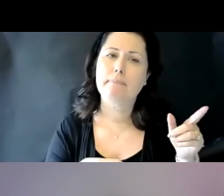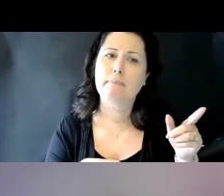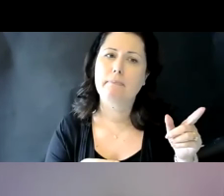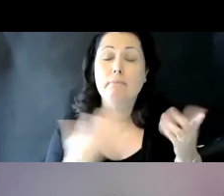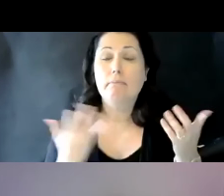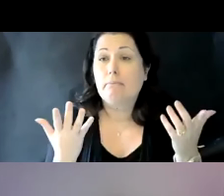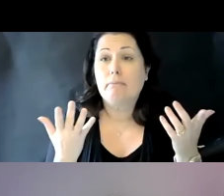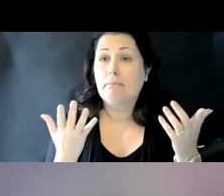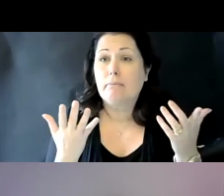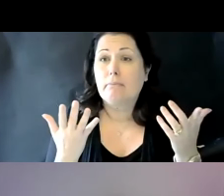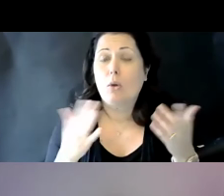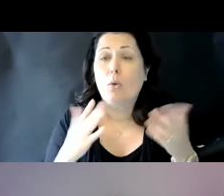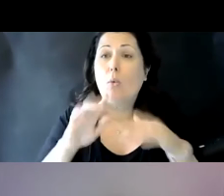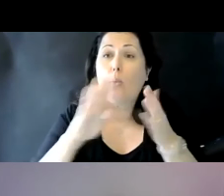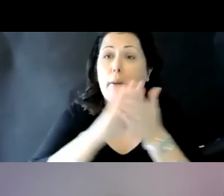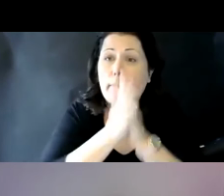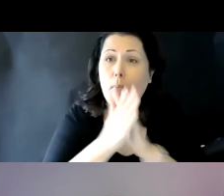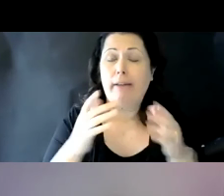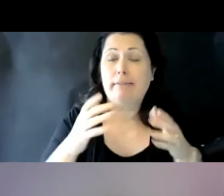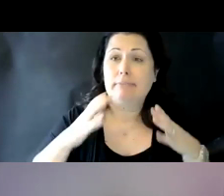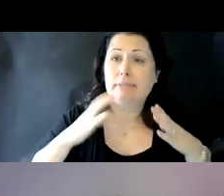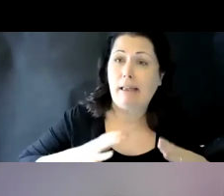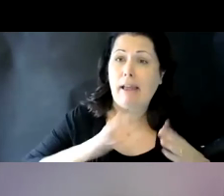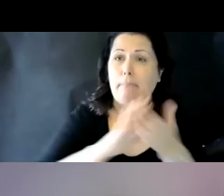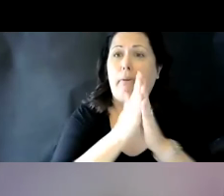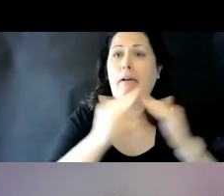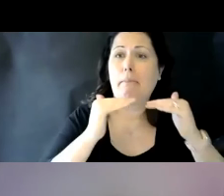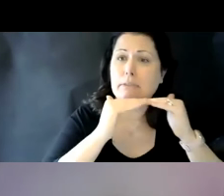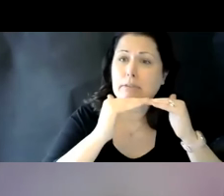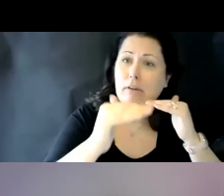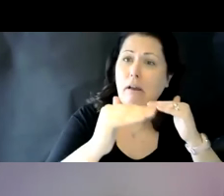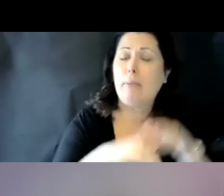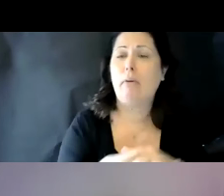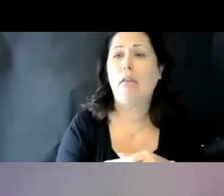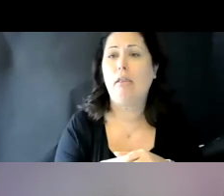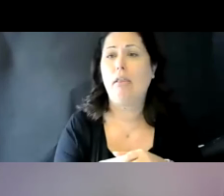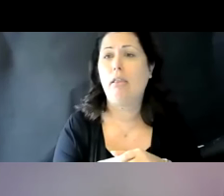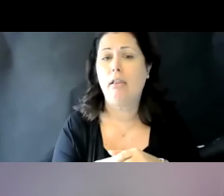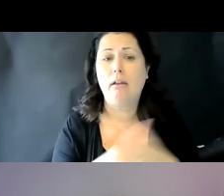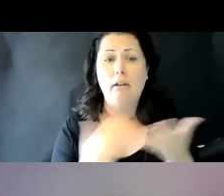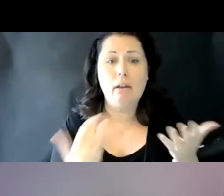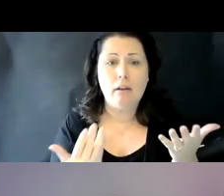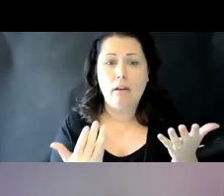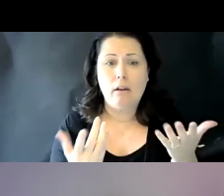to go once you're stable and having things are getting together. So we